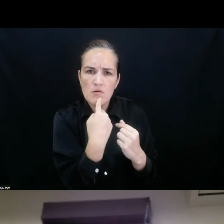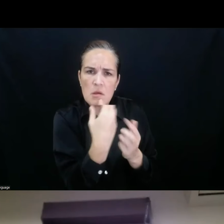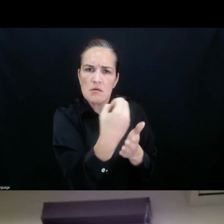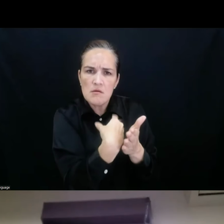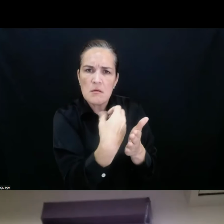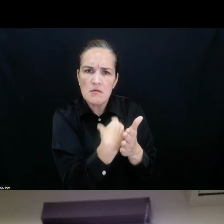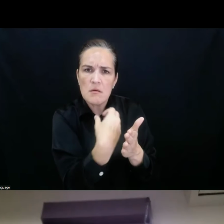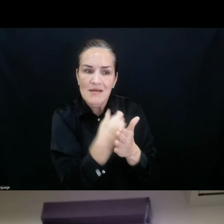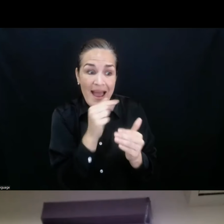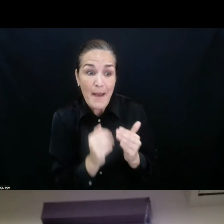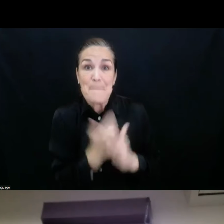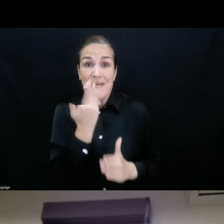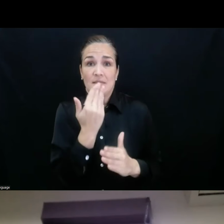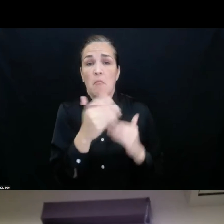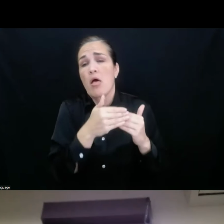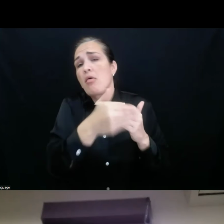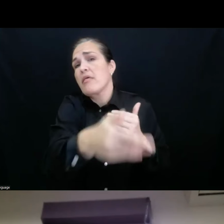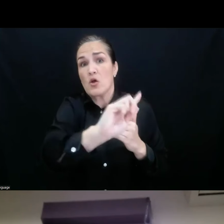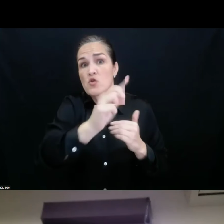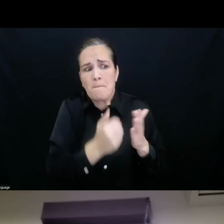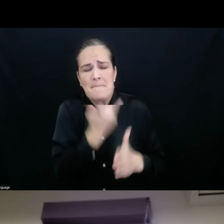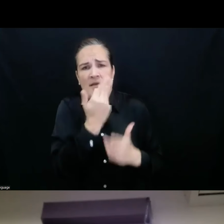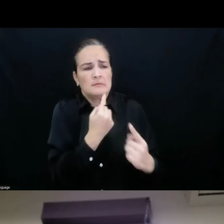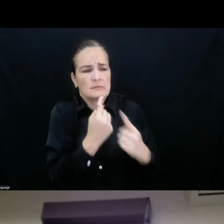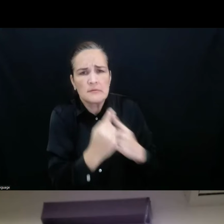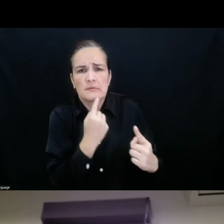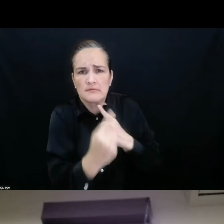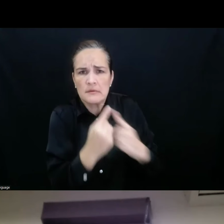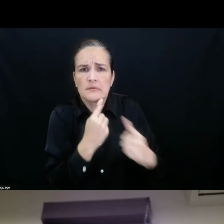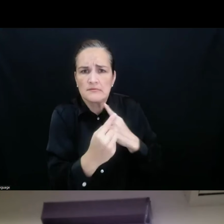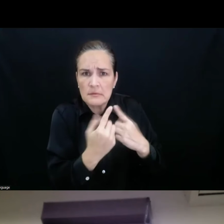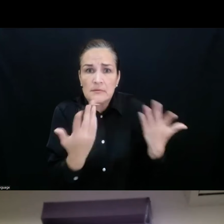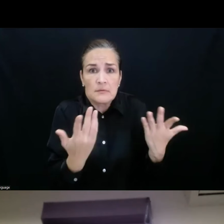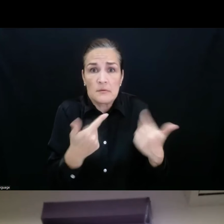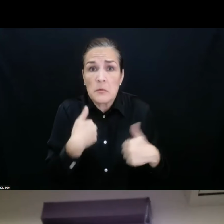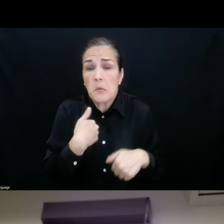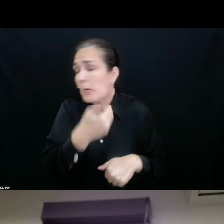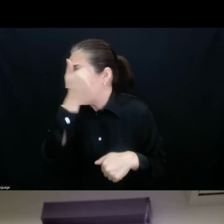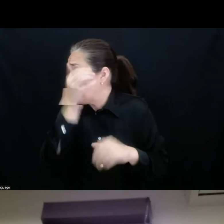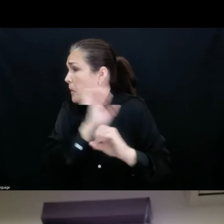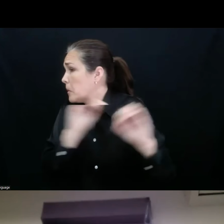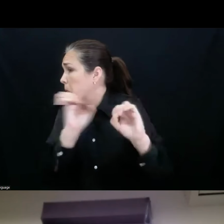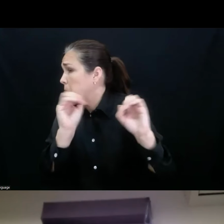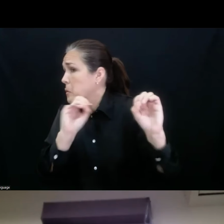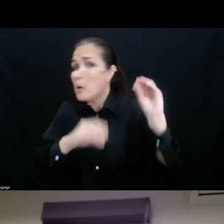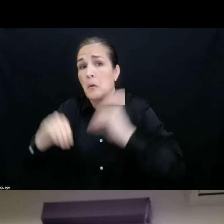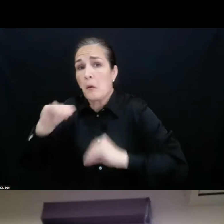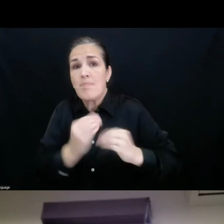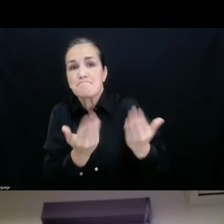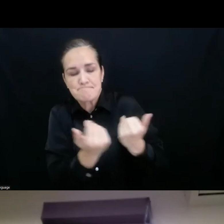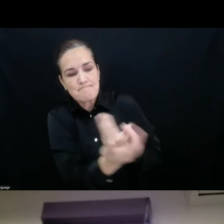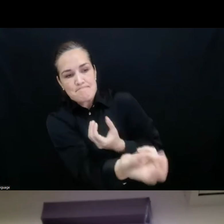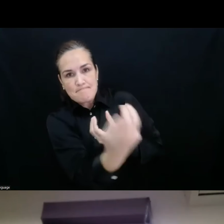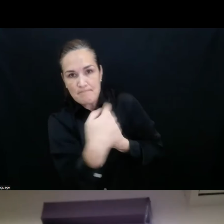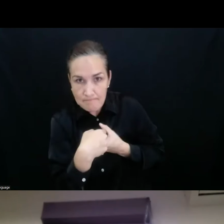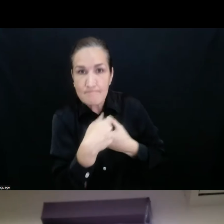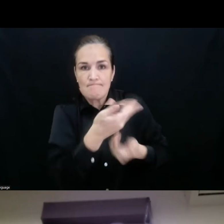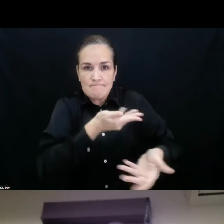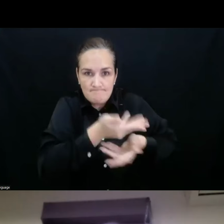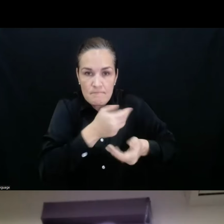the very beginning, because if you don't have healthcare providers on board, then you cannot have